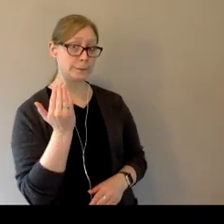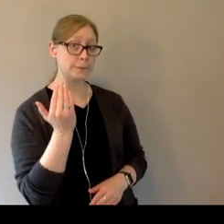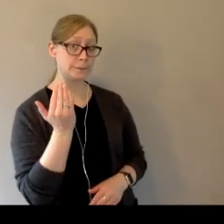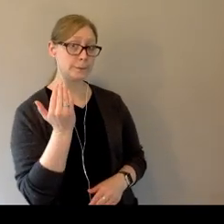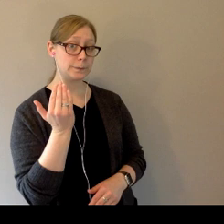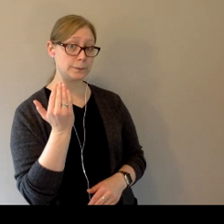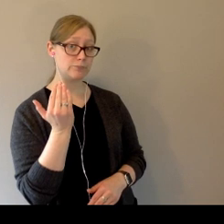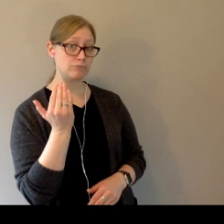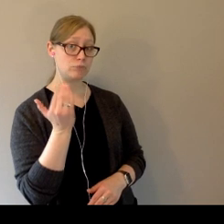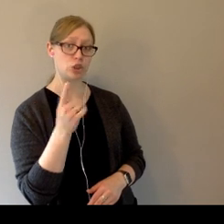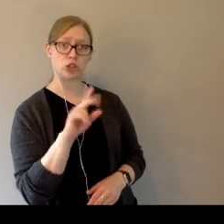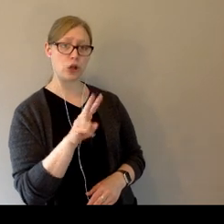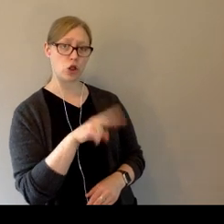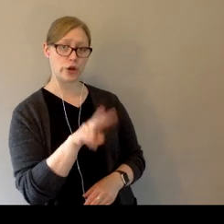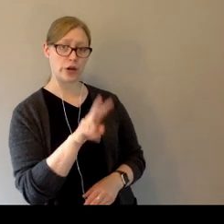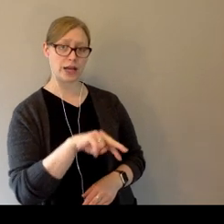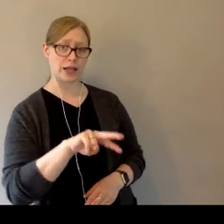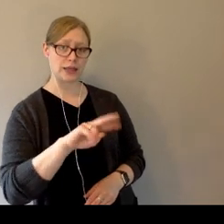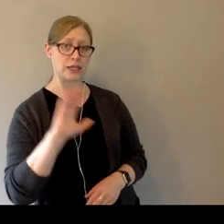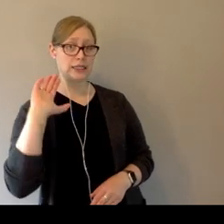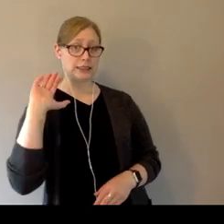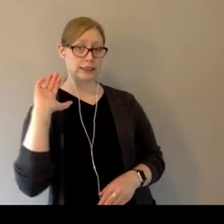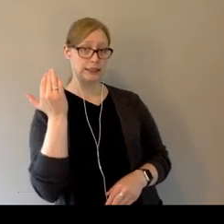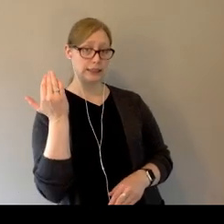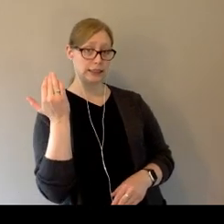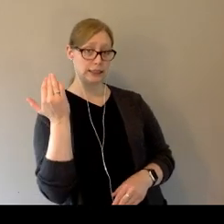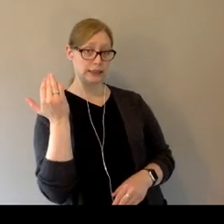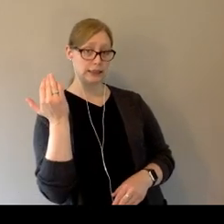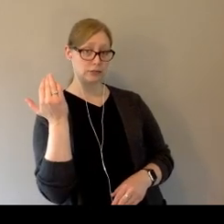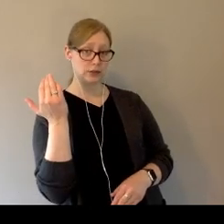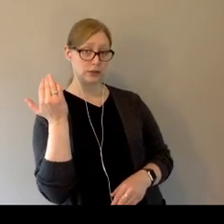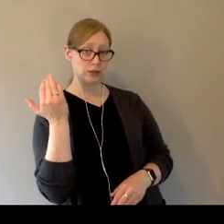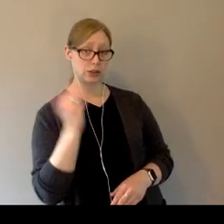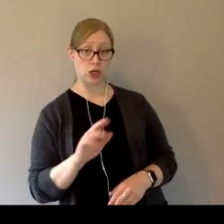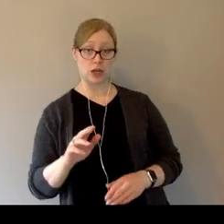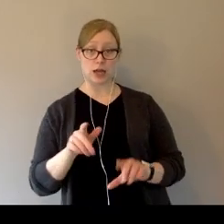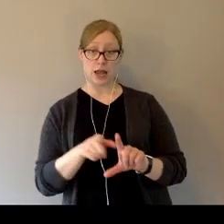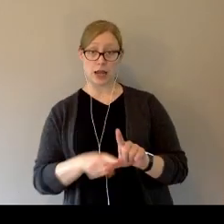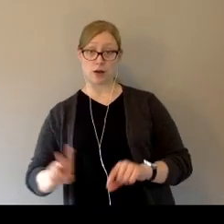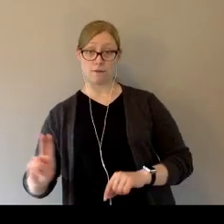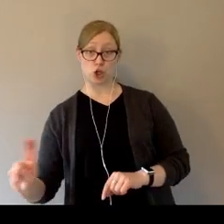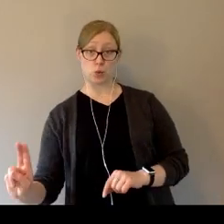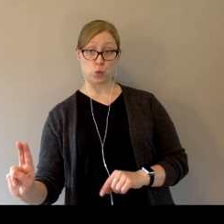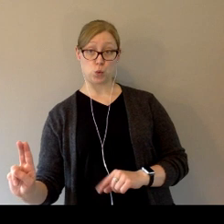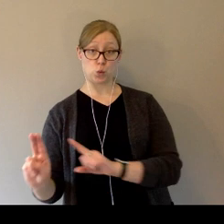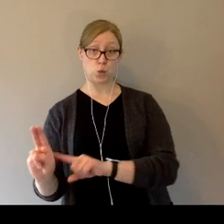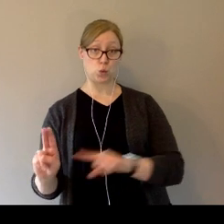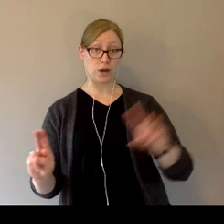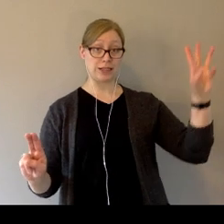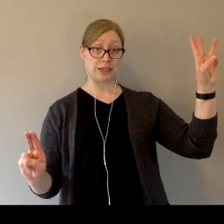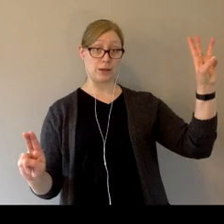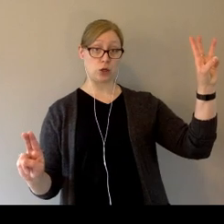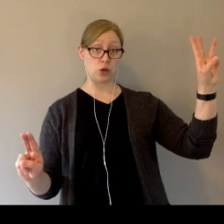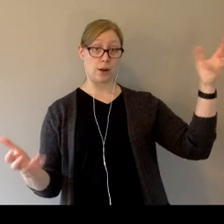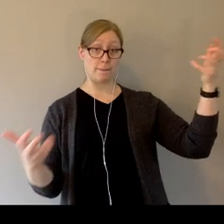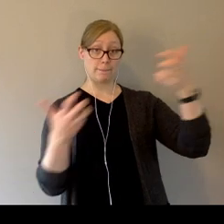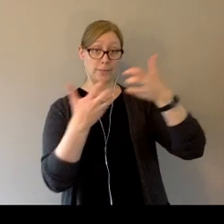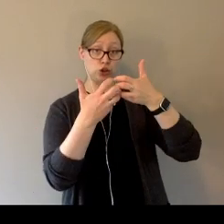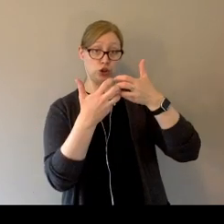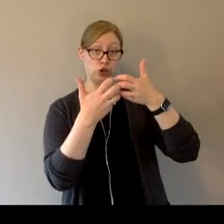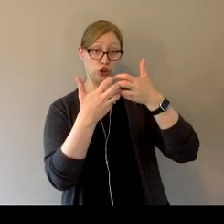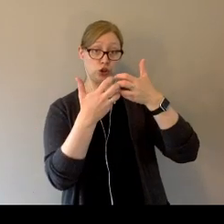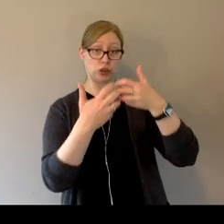if just looking at this, it looks like this angle is going to be matching this one, and this angle is going to be matching